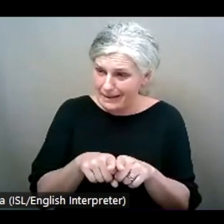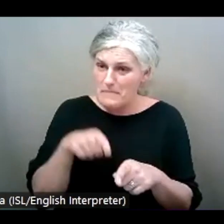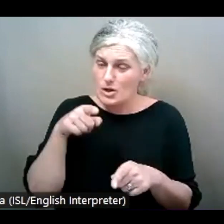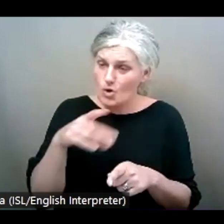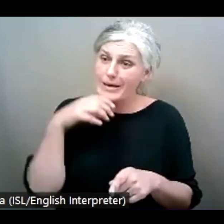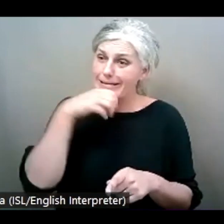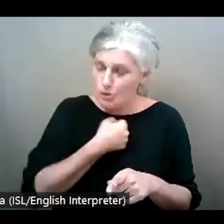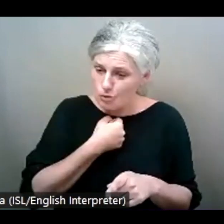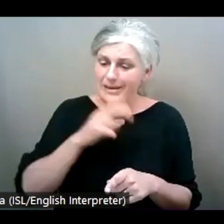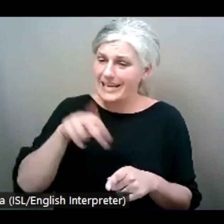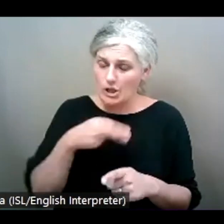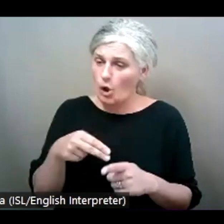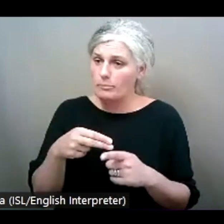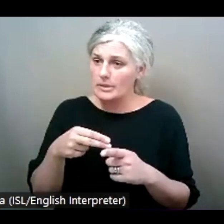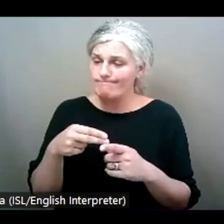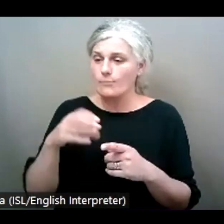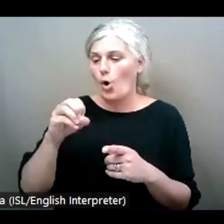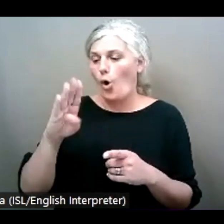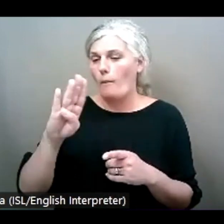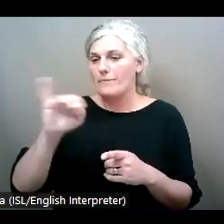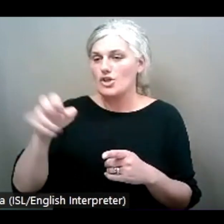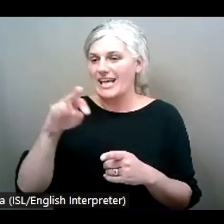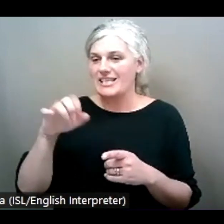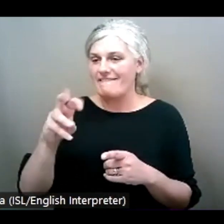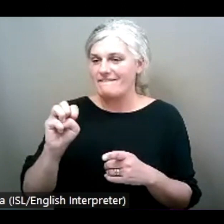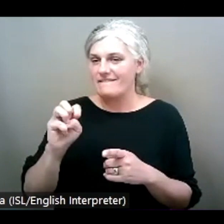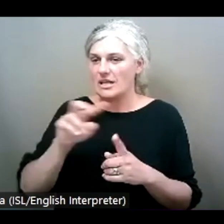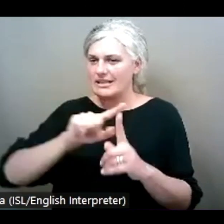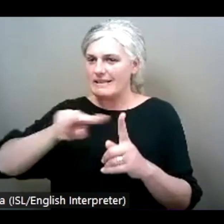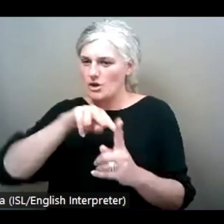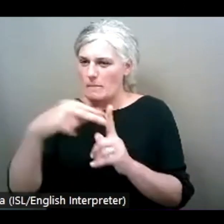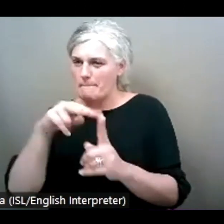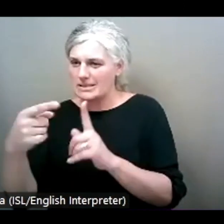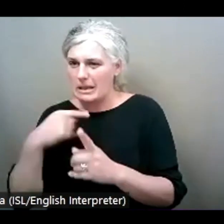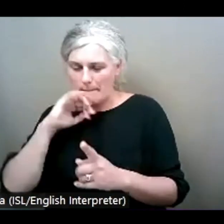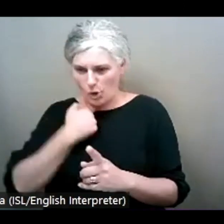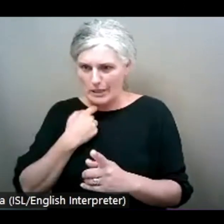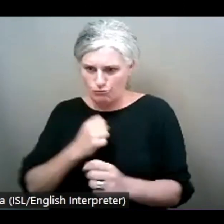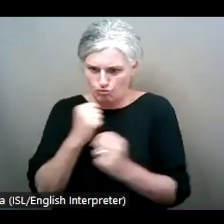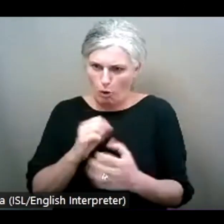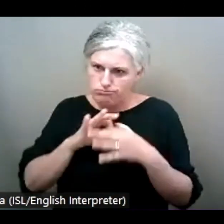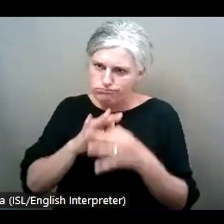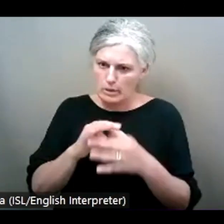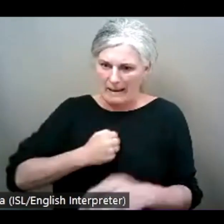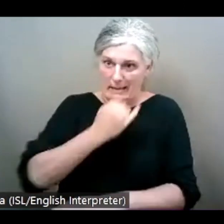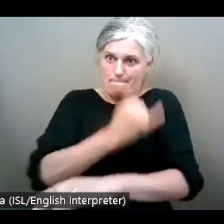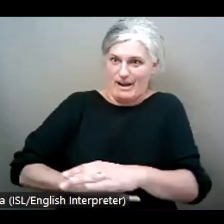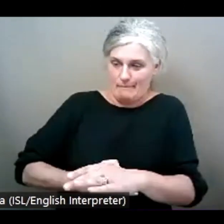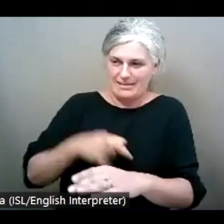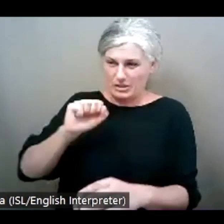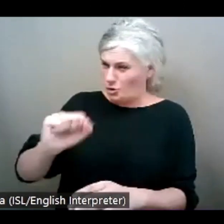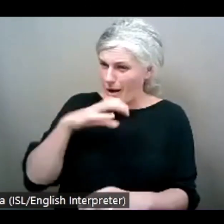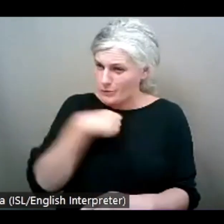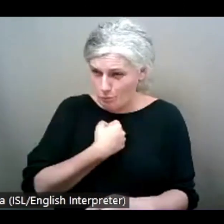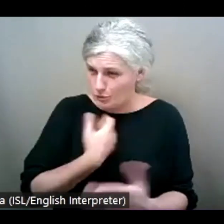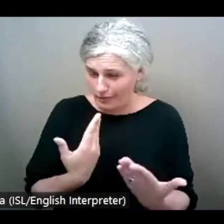that I can't be objective because I'm going to be too involved and too emotionally connected to my impairment. That's your assumption. Anyway,